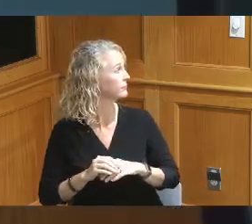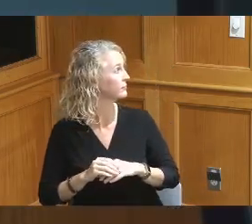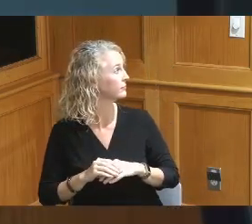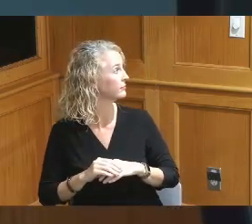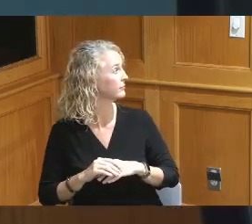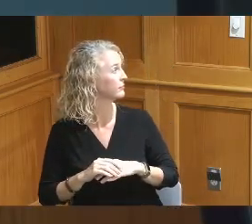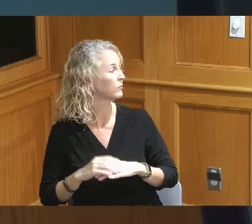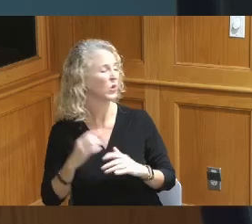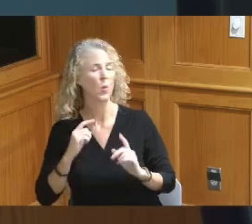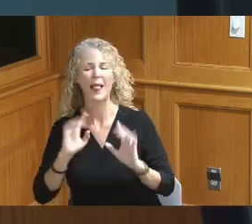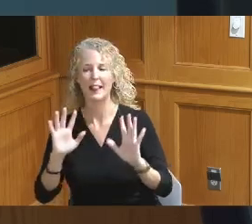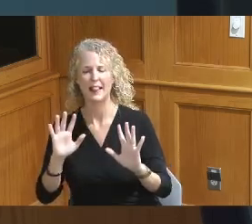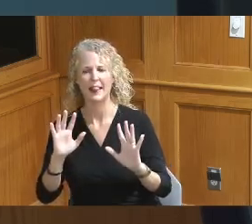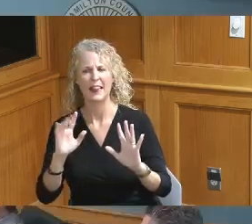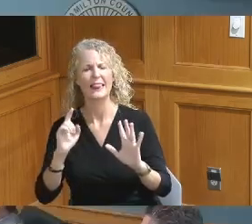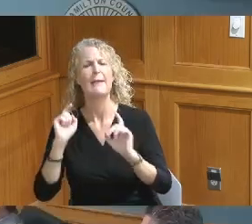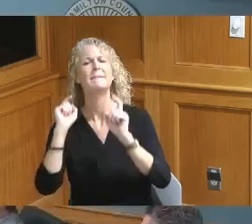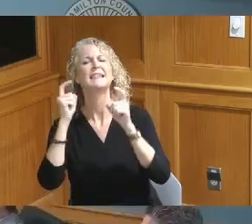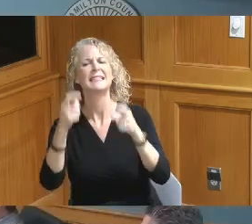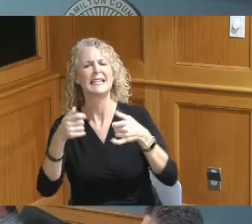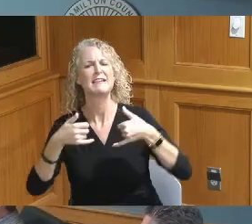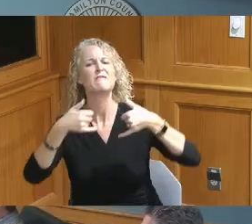Let me give it to you now.